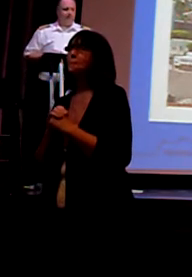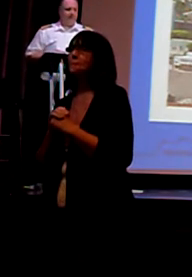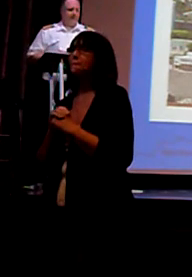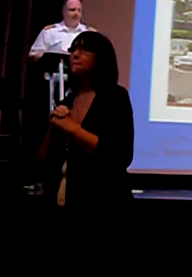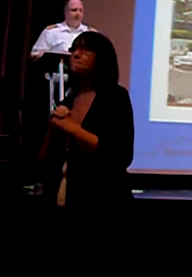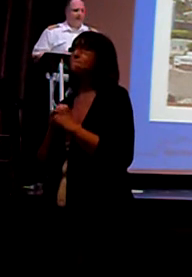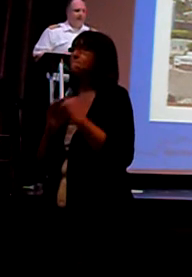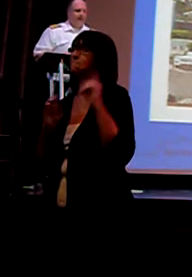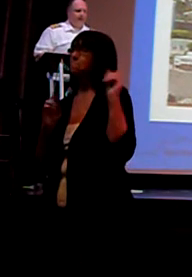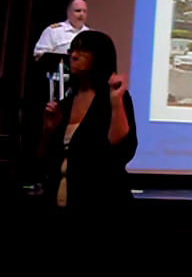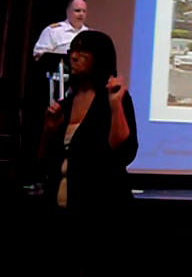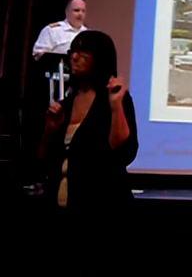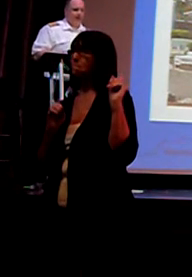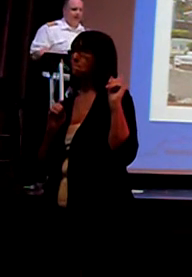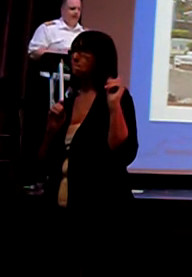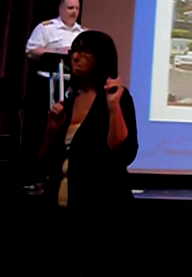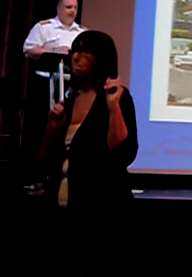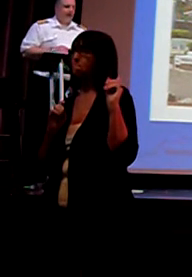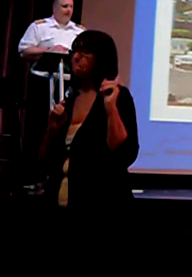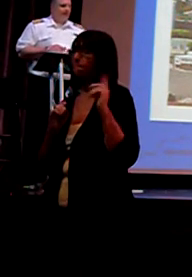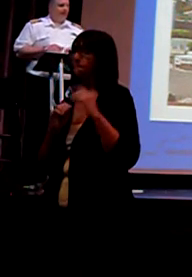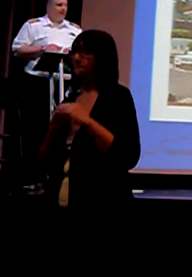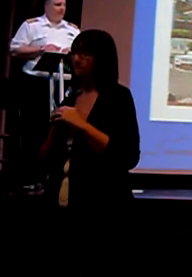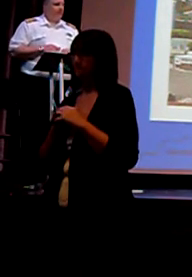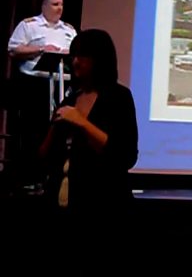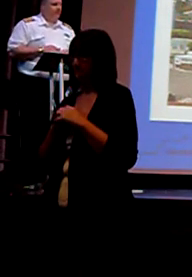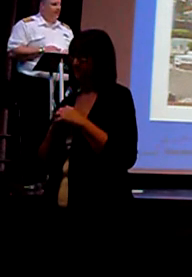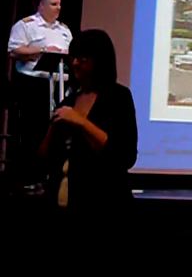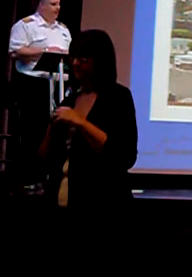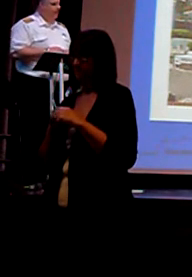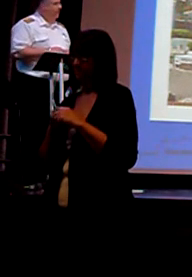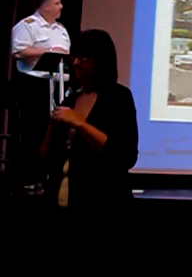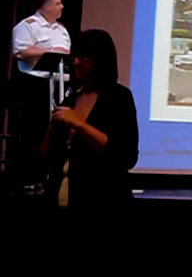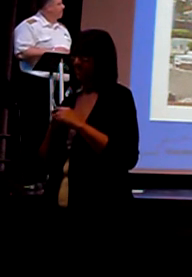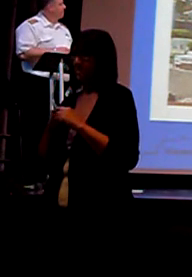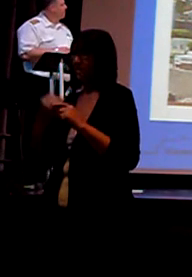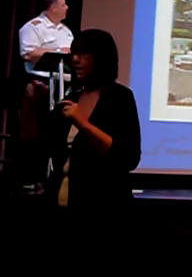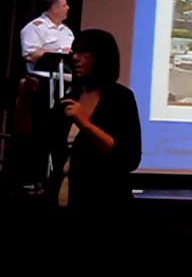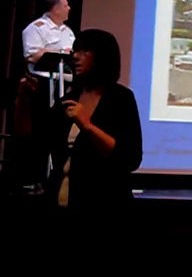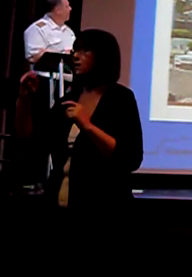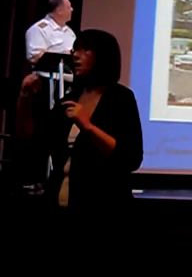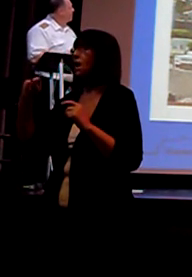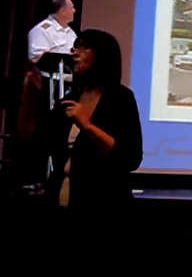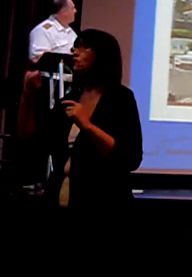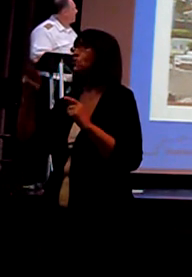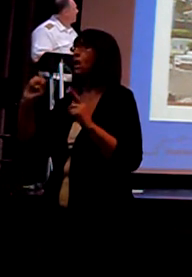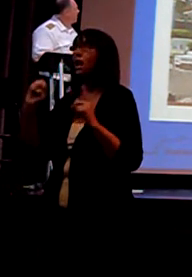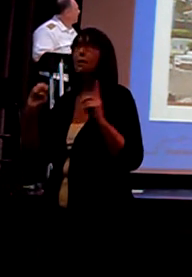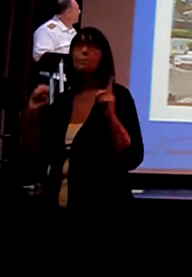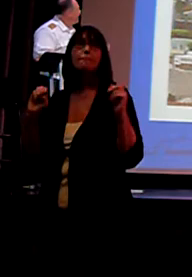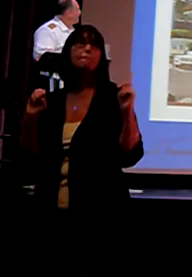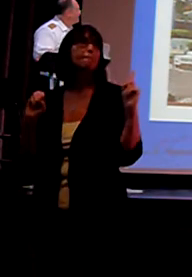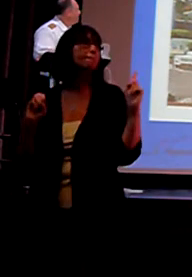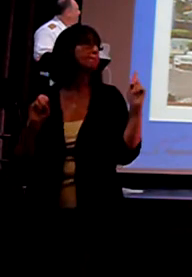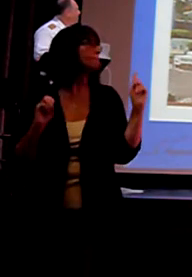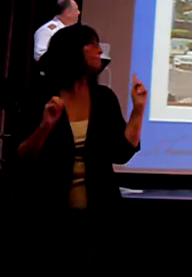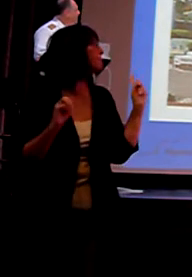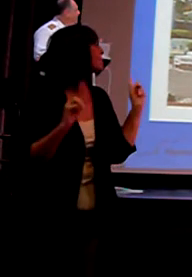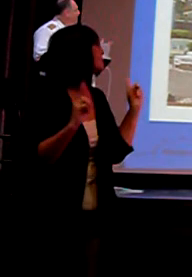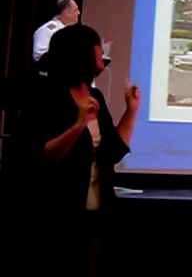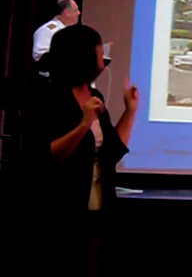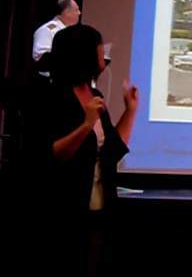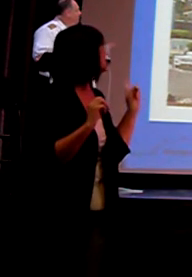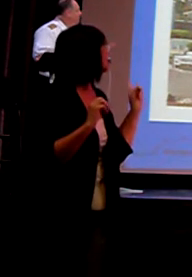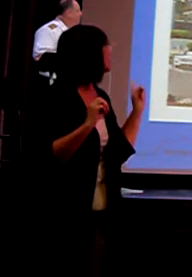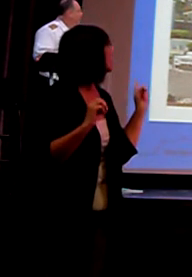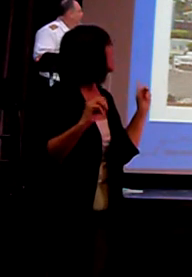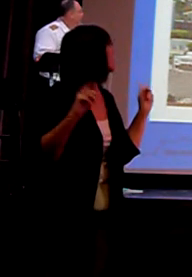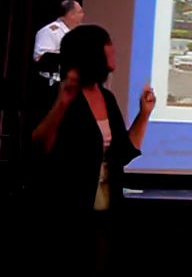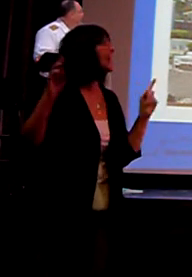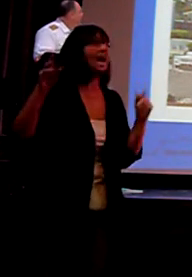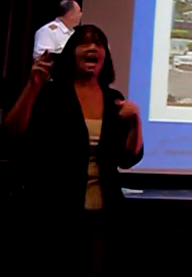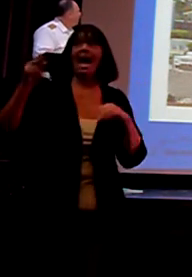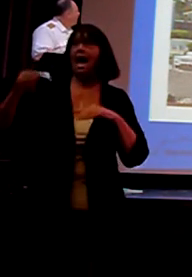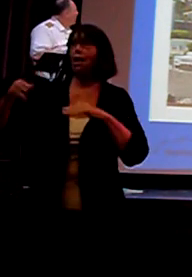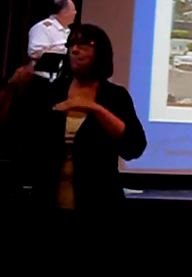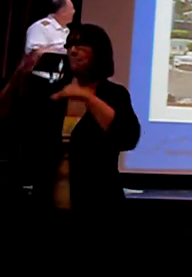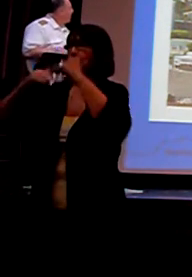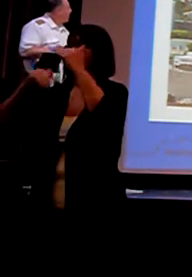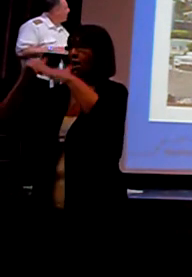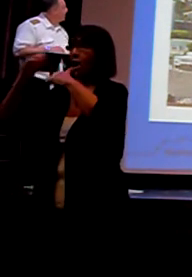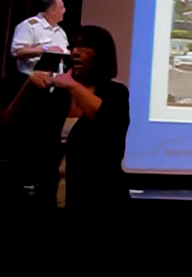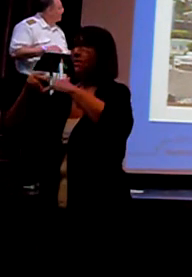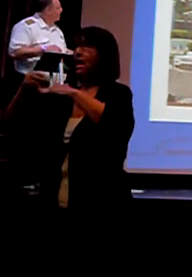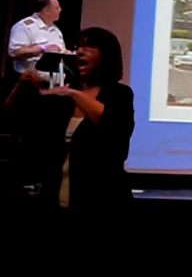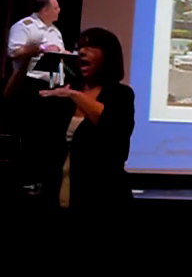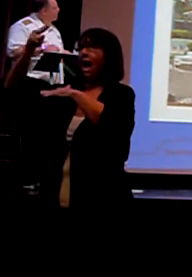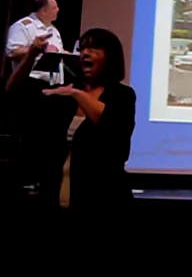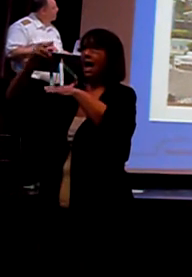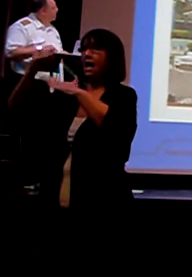Here we see the Notre Dame de la Garde, and it is built on the highest point of Marseille.